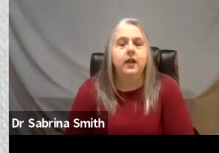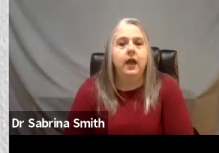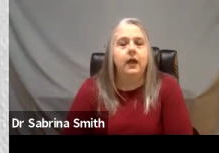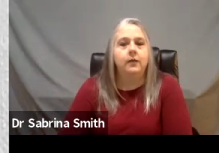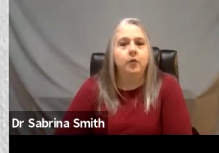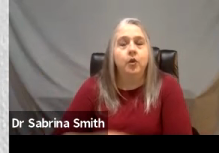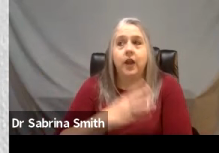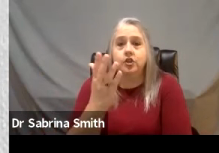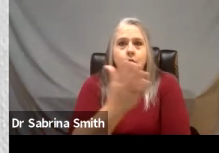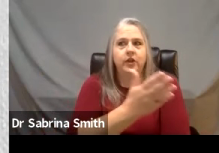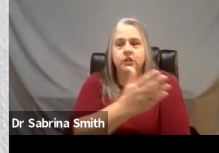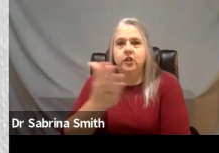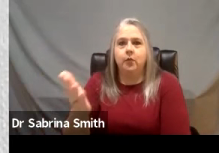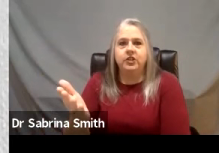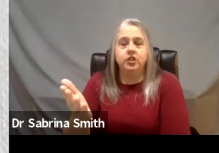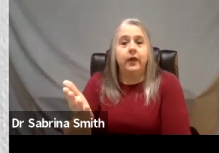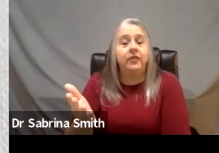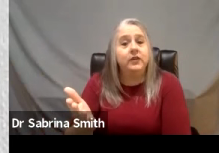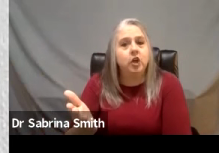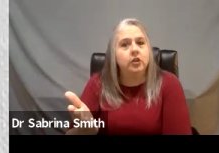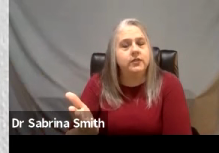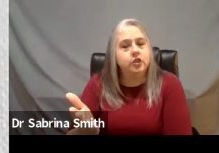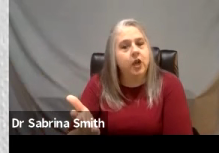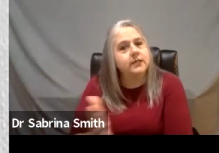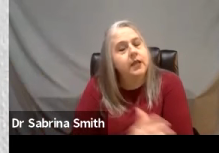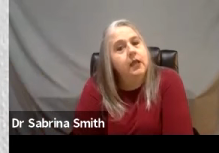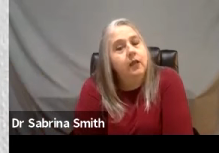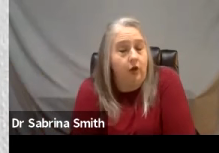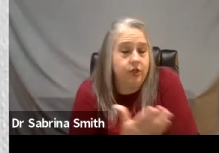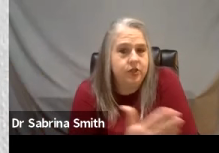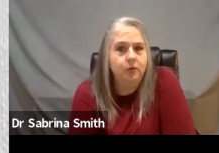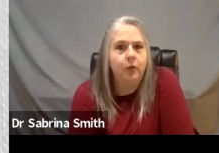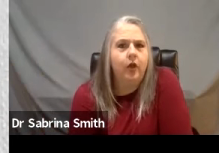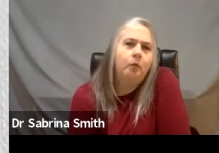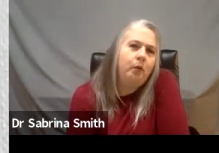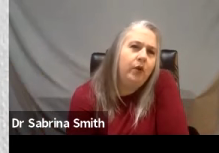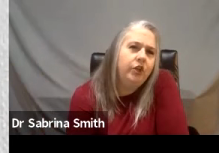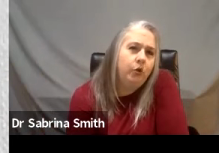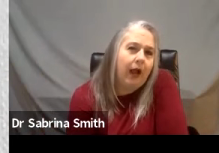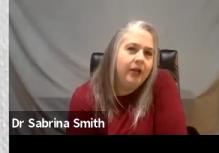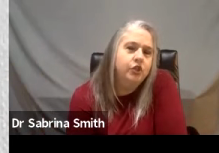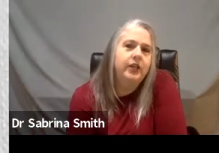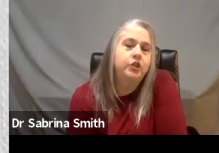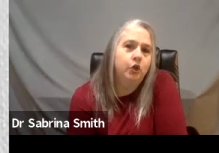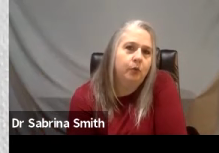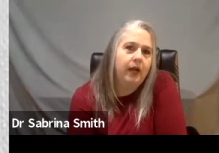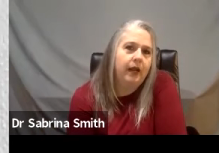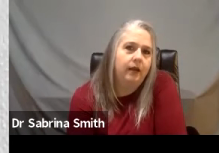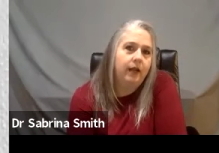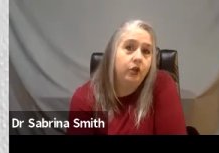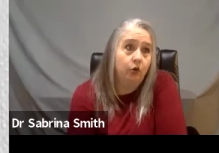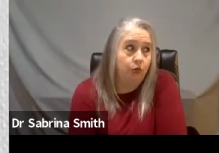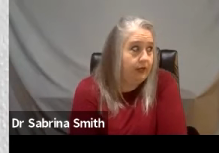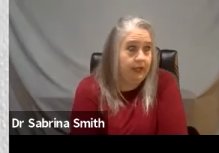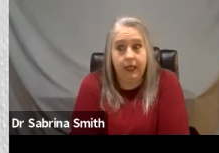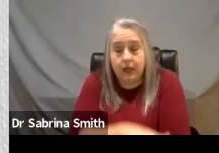Marianne. We're not sure where to look and what to do, and then we start losing trust, or a consumer will. But when you are actually interpreting